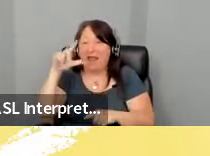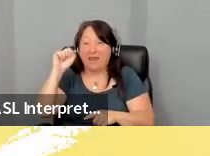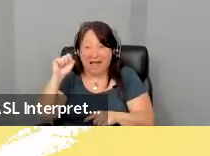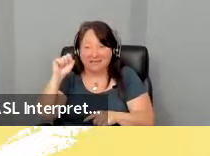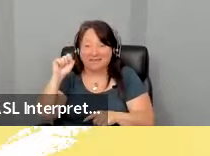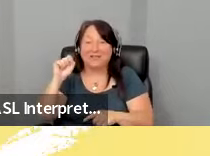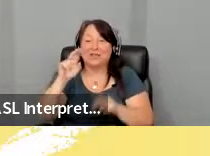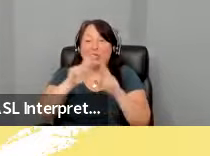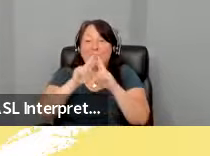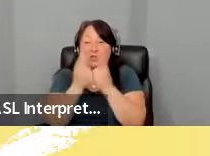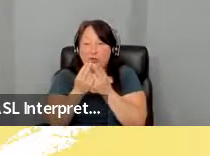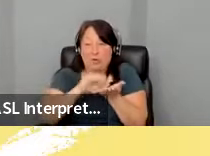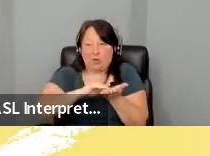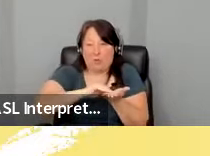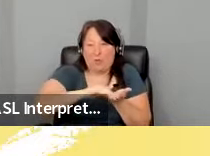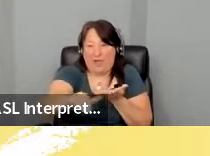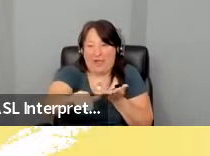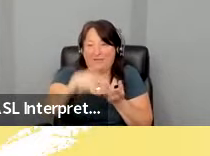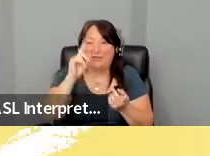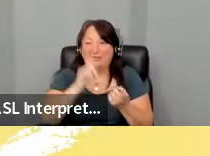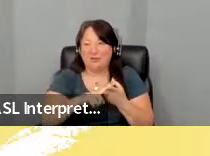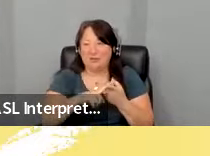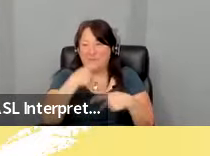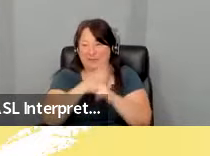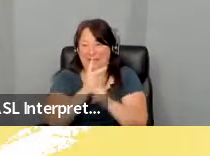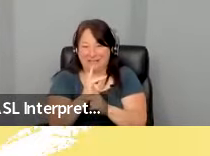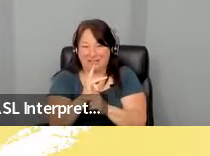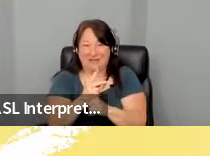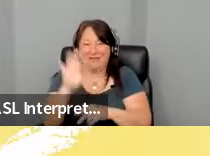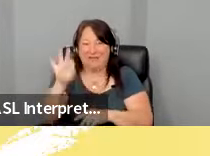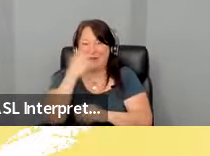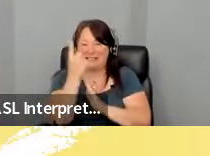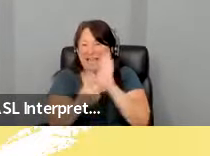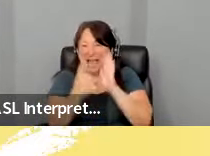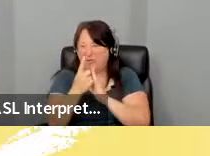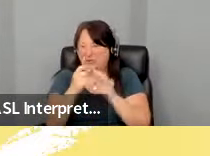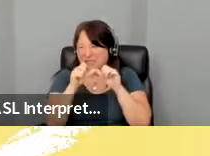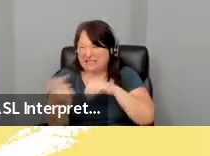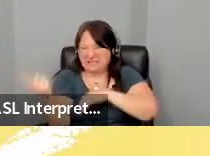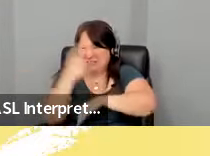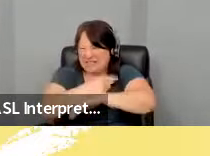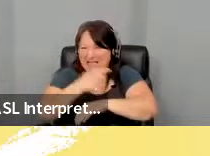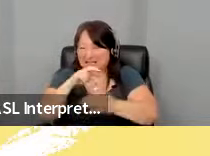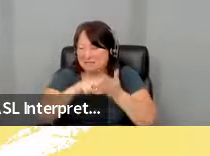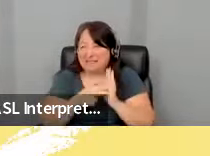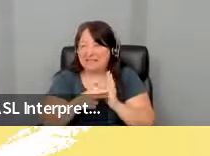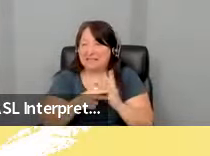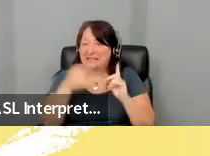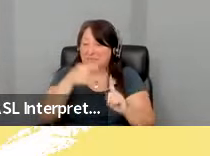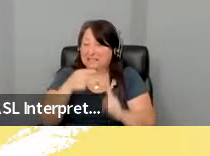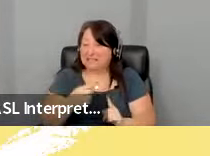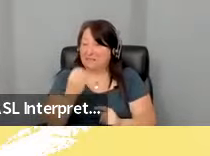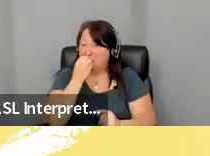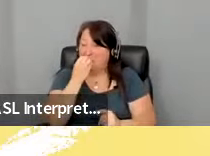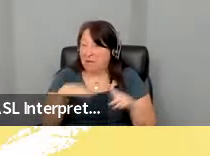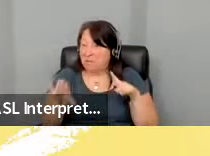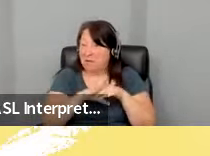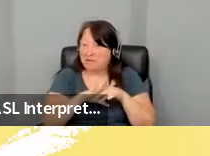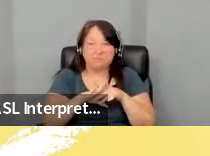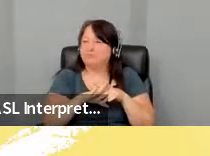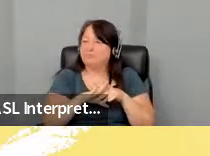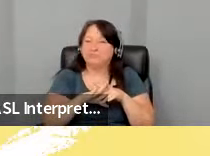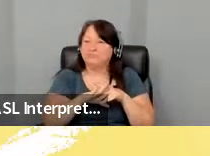production. French hours or continuous days is a setup where there's not specific meal breaks given to performers, but rather there's